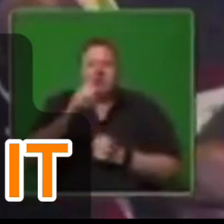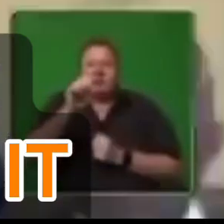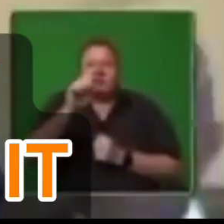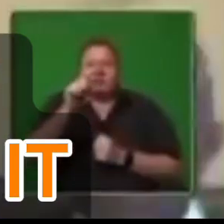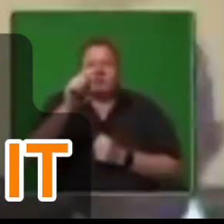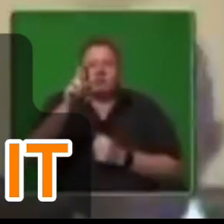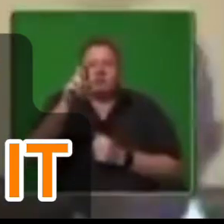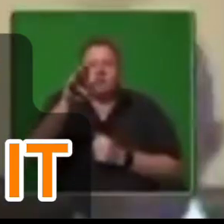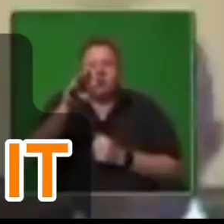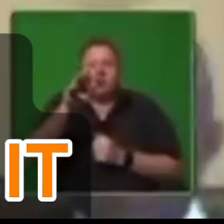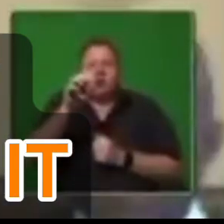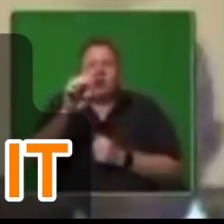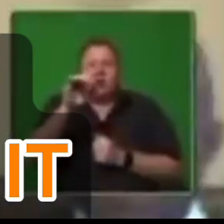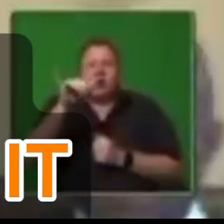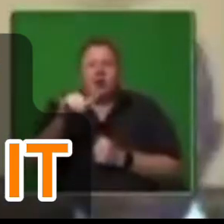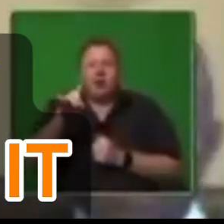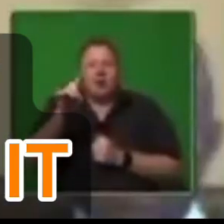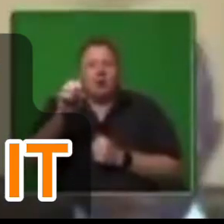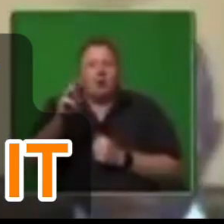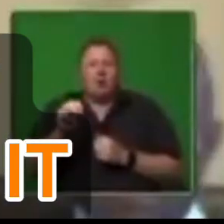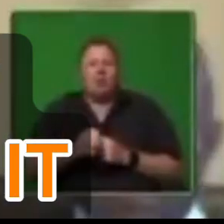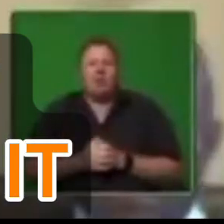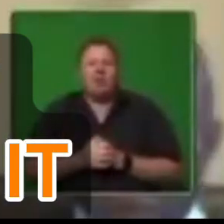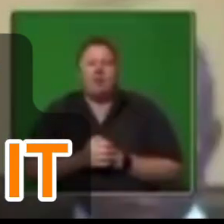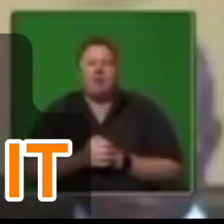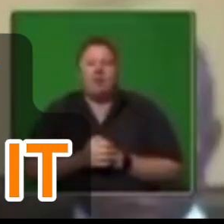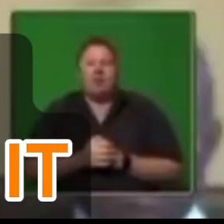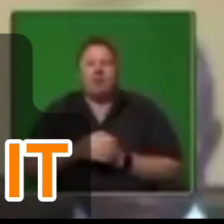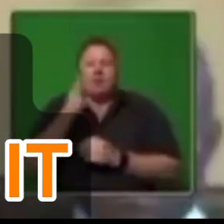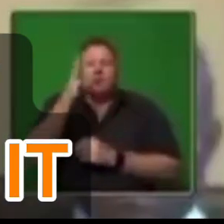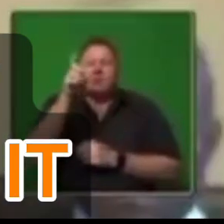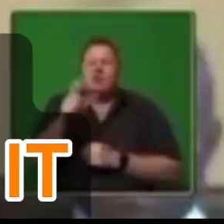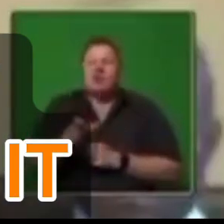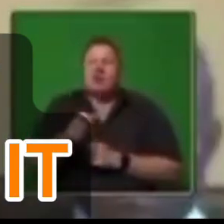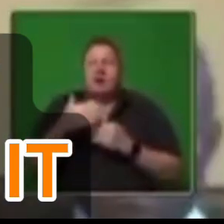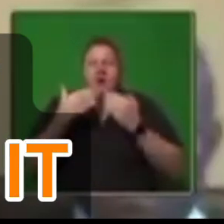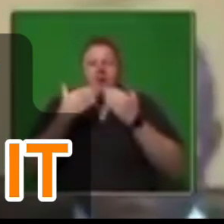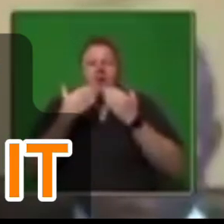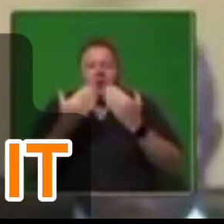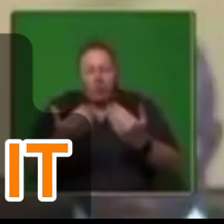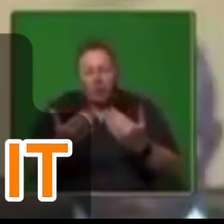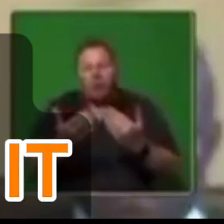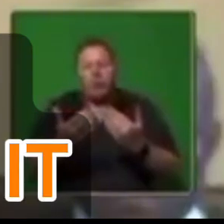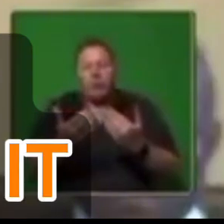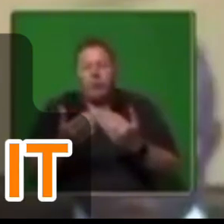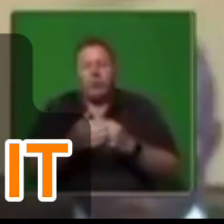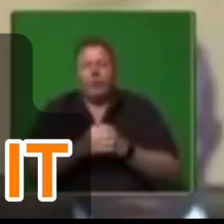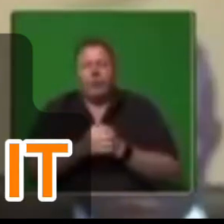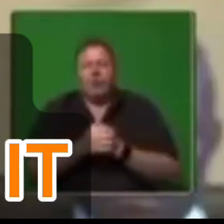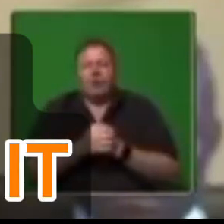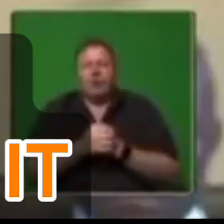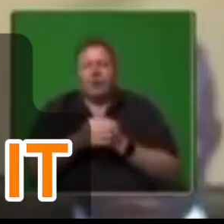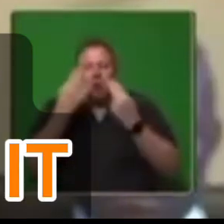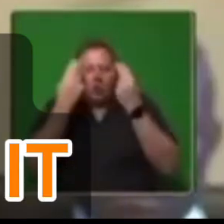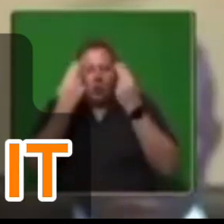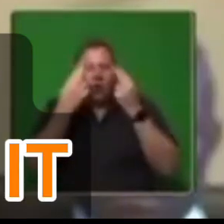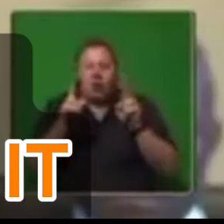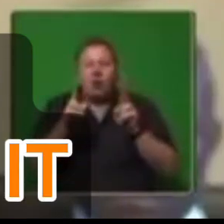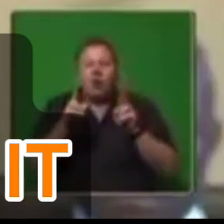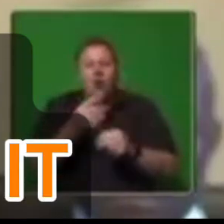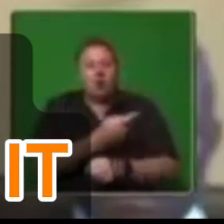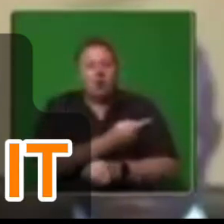Strado. Speaker, I thank you for getting us to honor